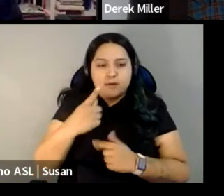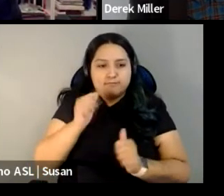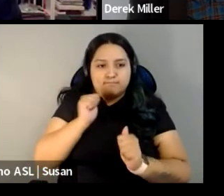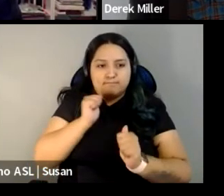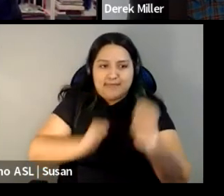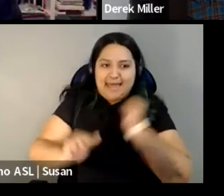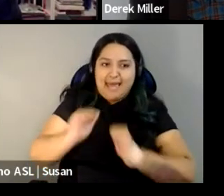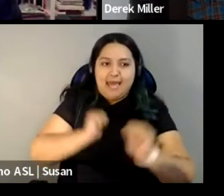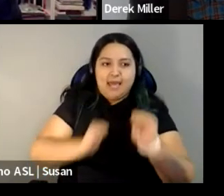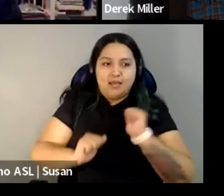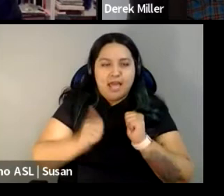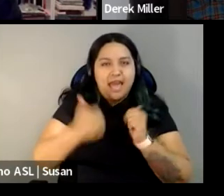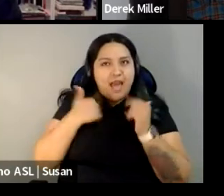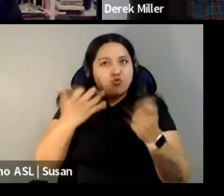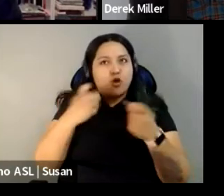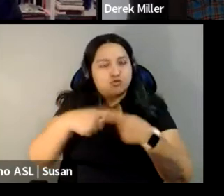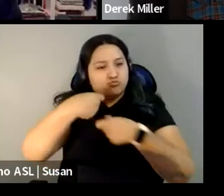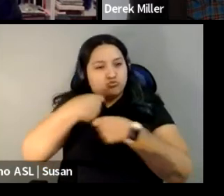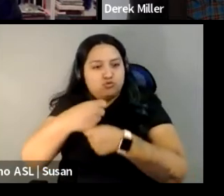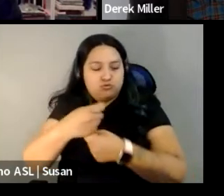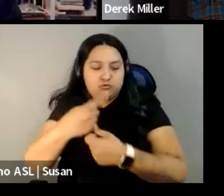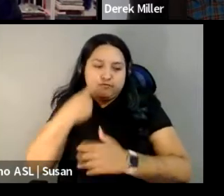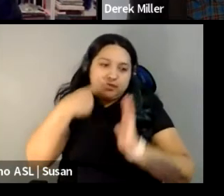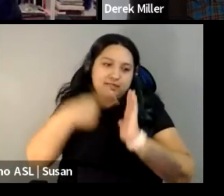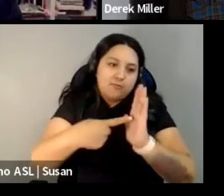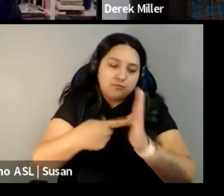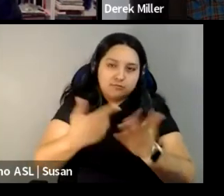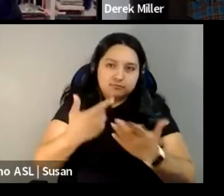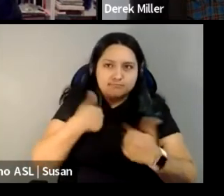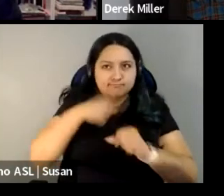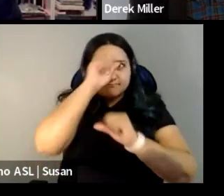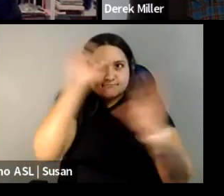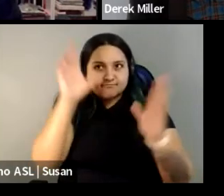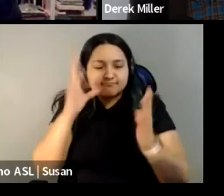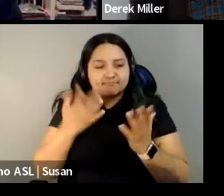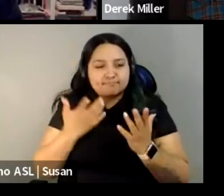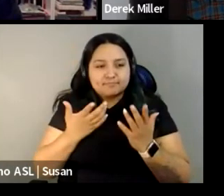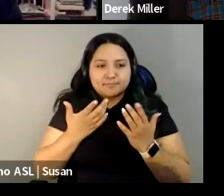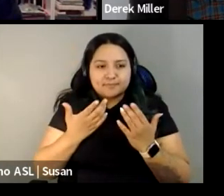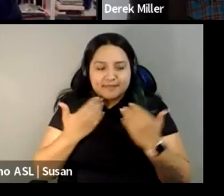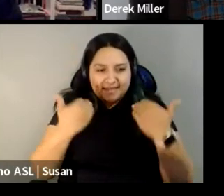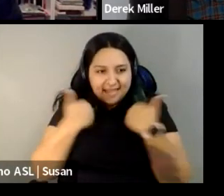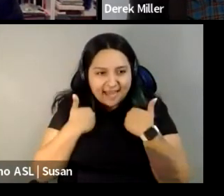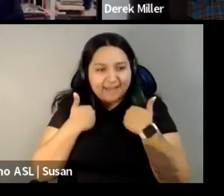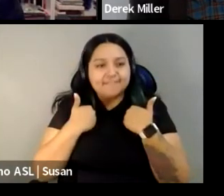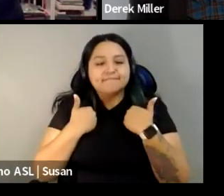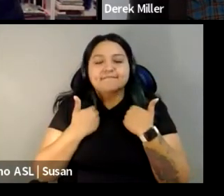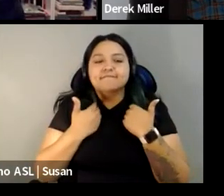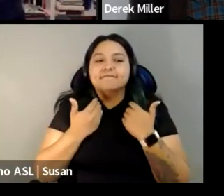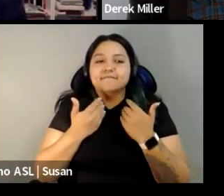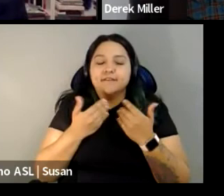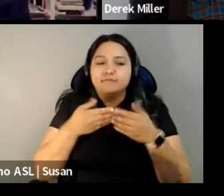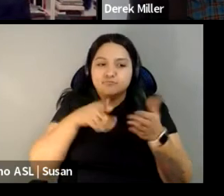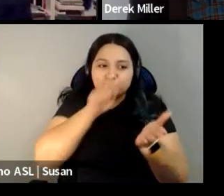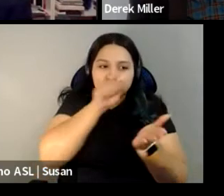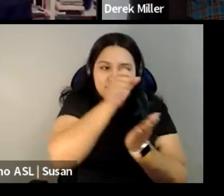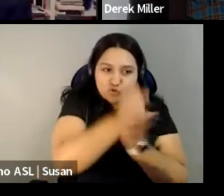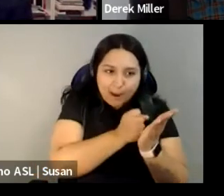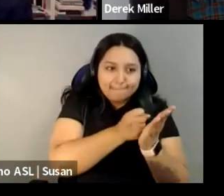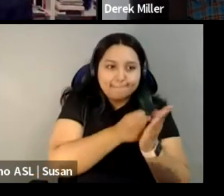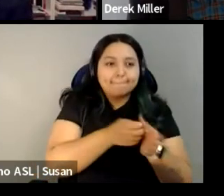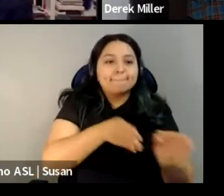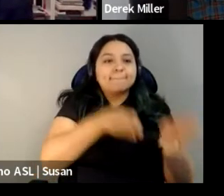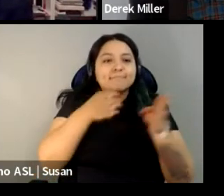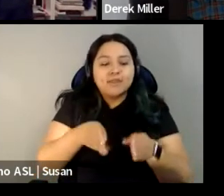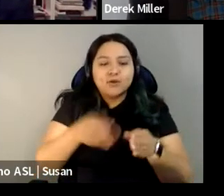dream vision now where we have this author in the script and we go to casting director and union representatives and we see